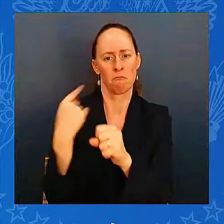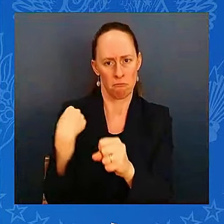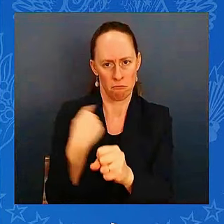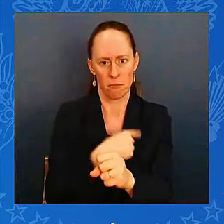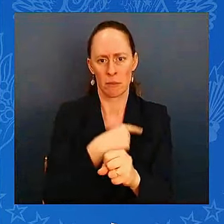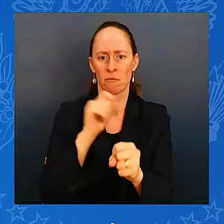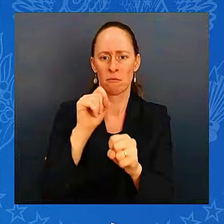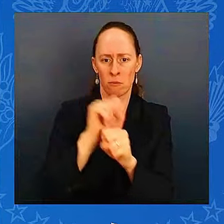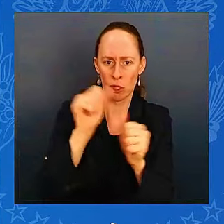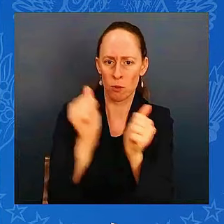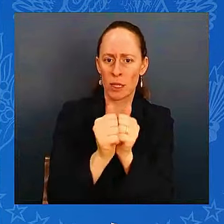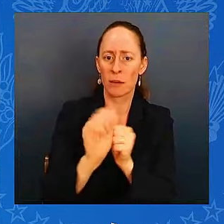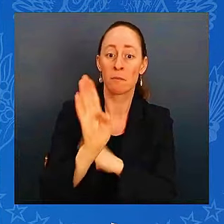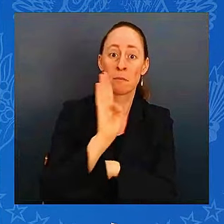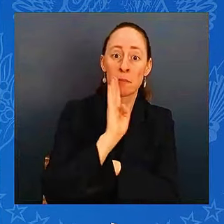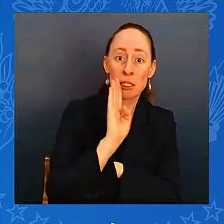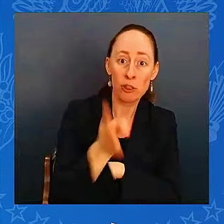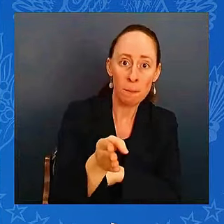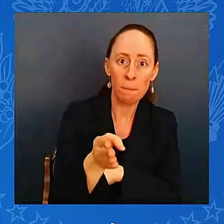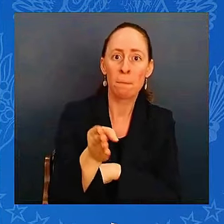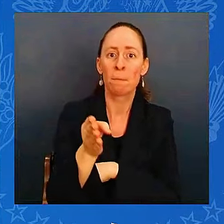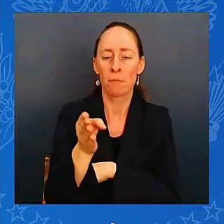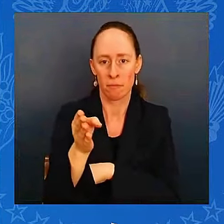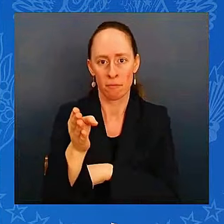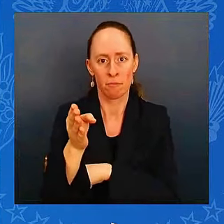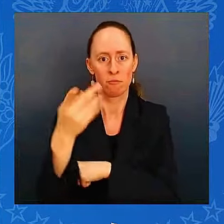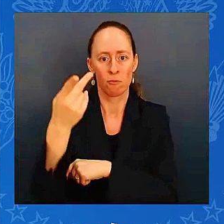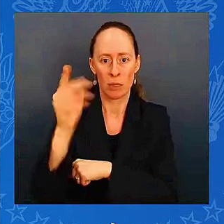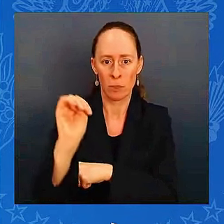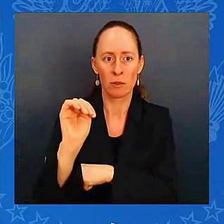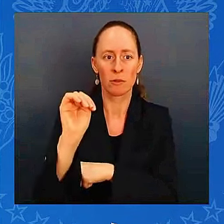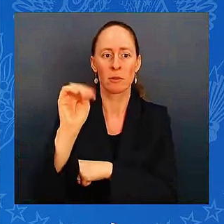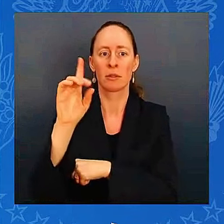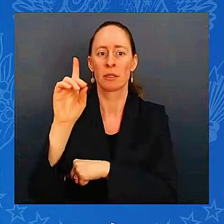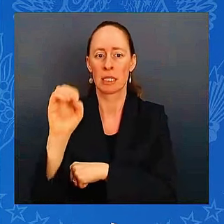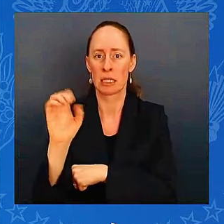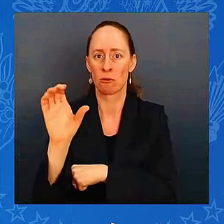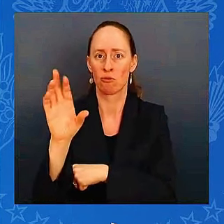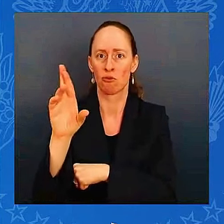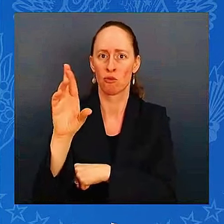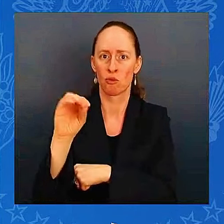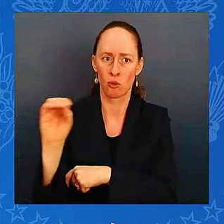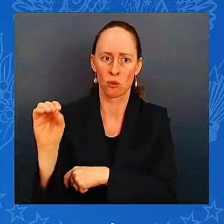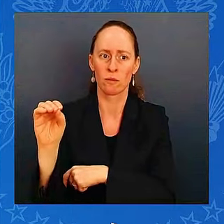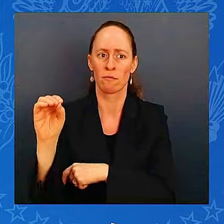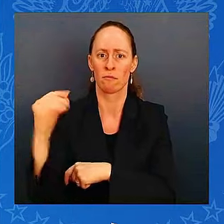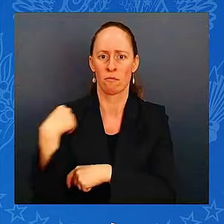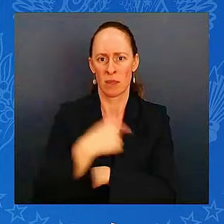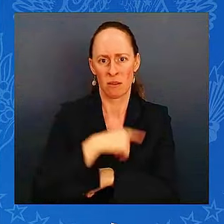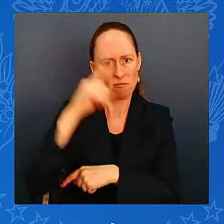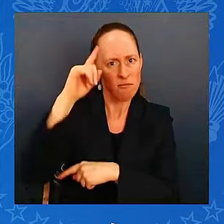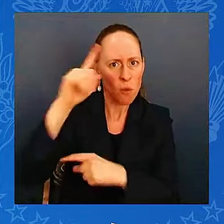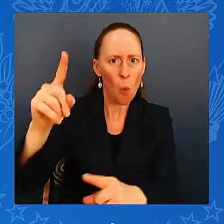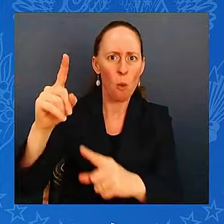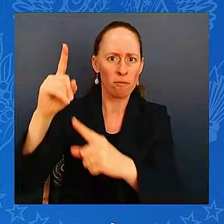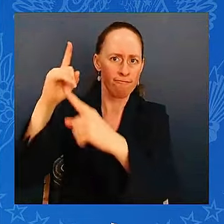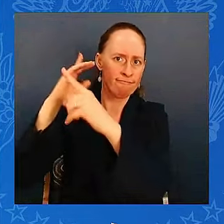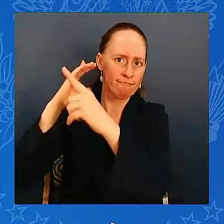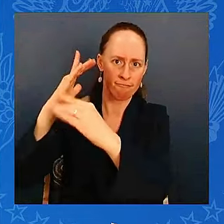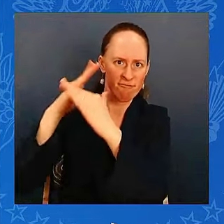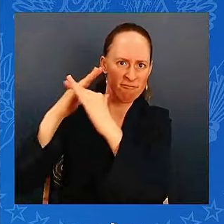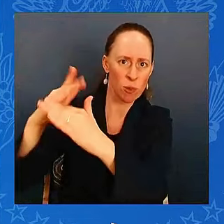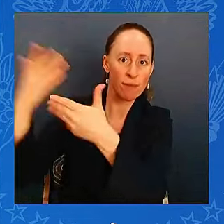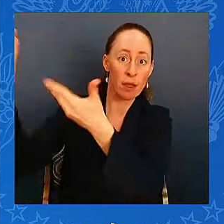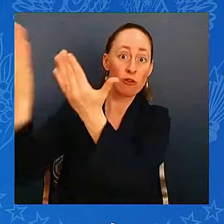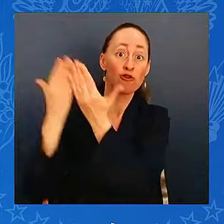an initiative aimed at disrupting the maritime transit route of synthetic drug cartels. Thank you very much.